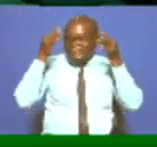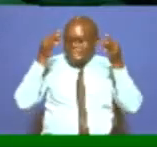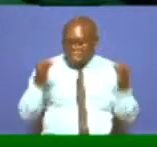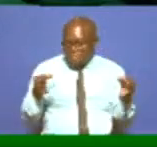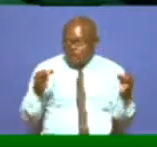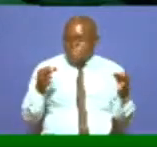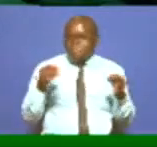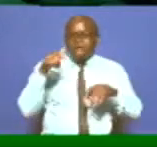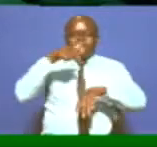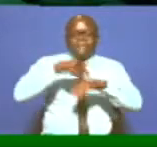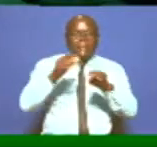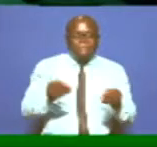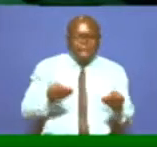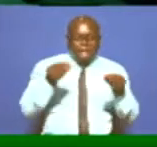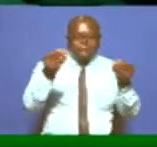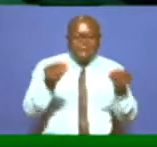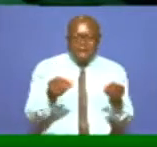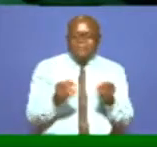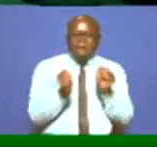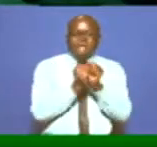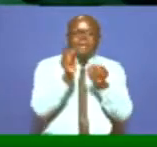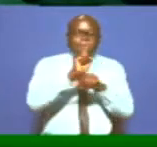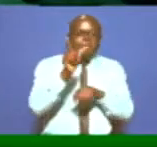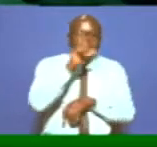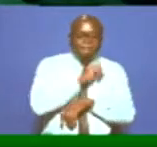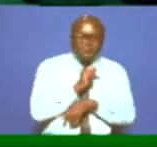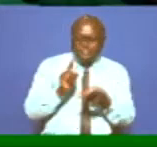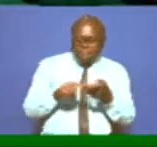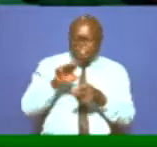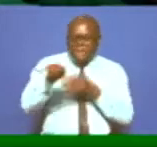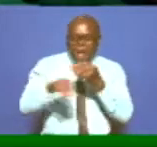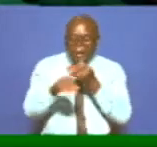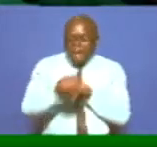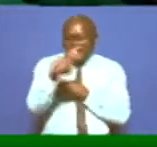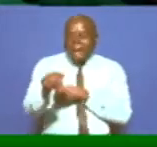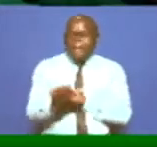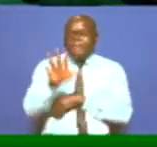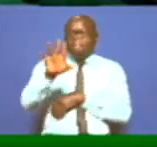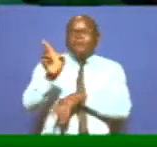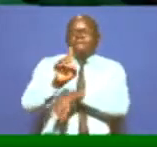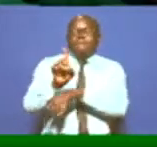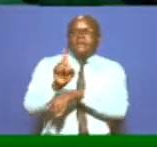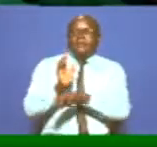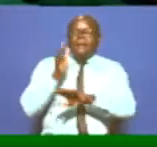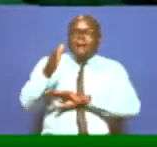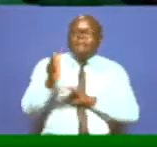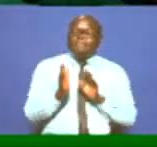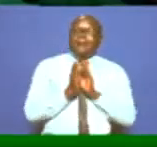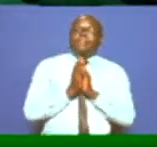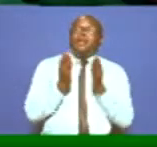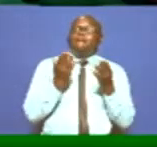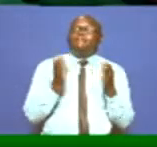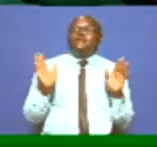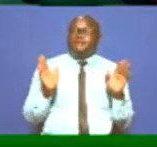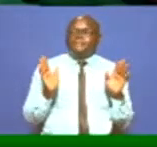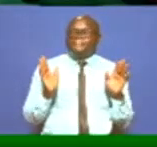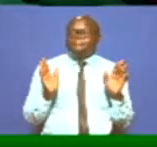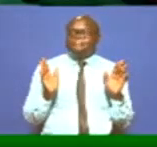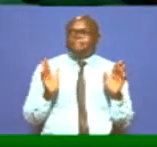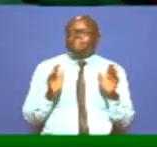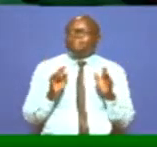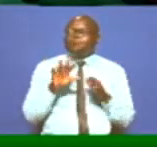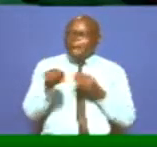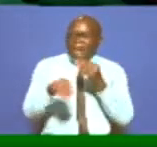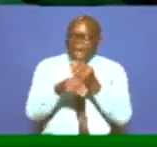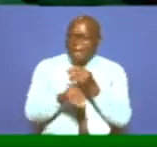be appointed, which has already been appointed, 10 minutes, immediately after saying the prayer, and a further